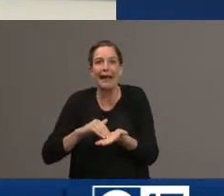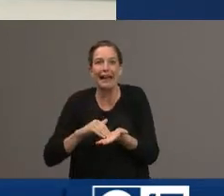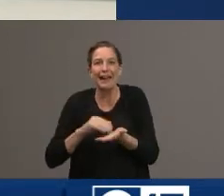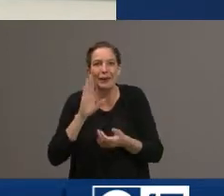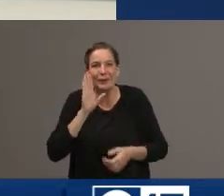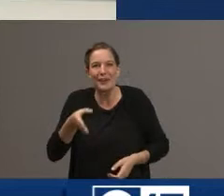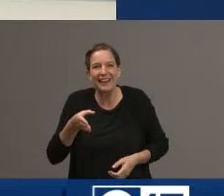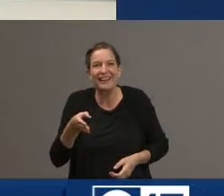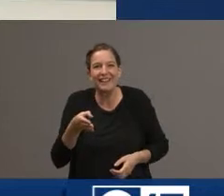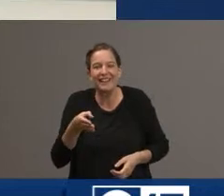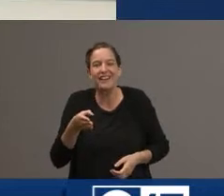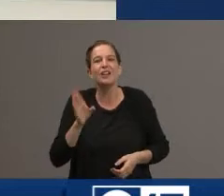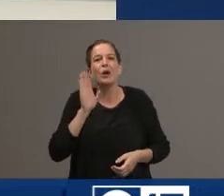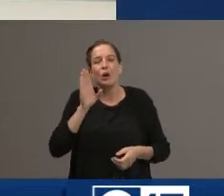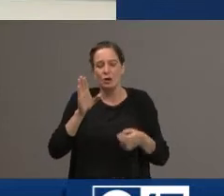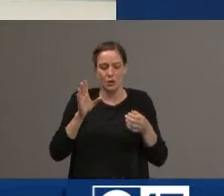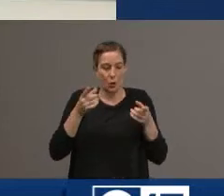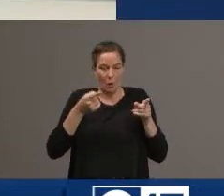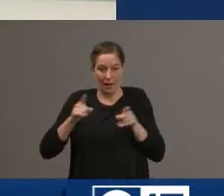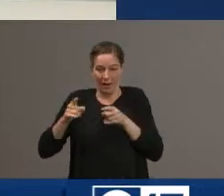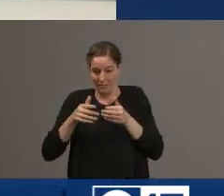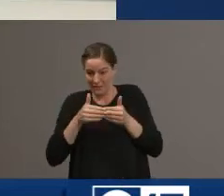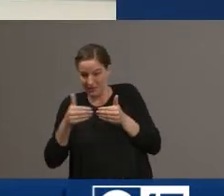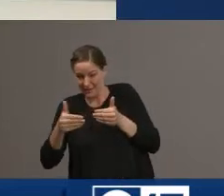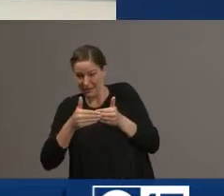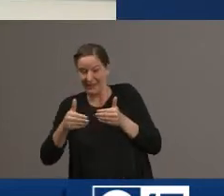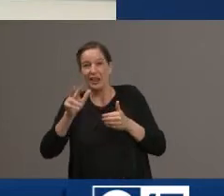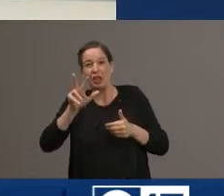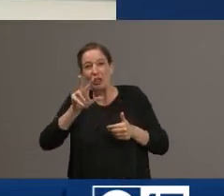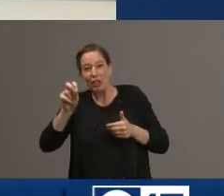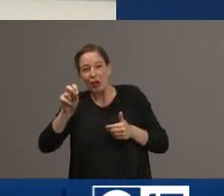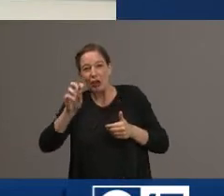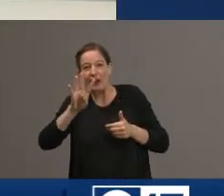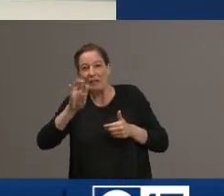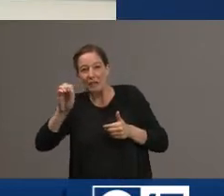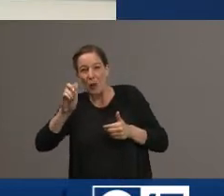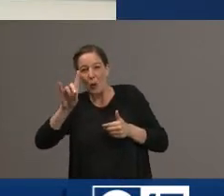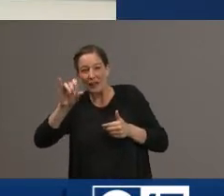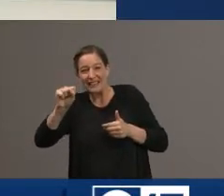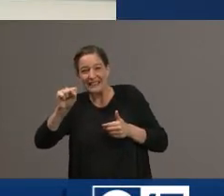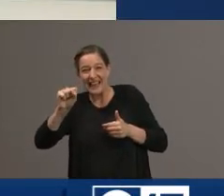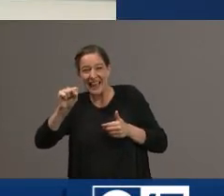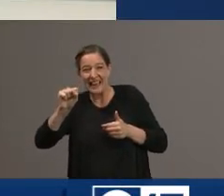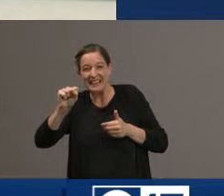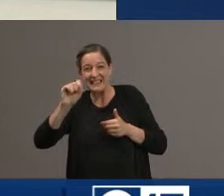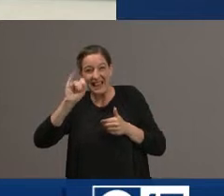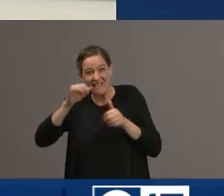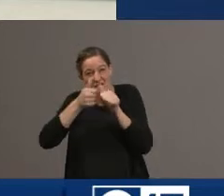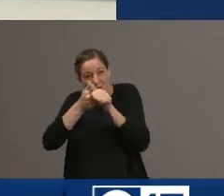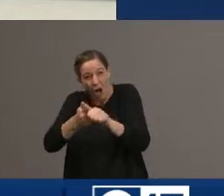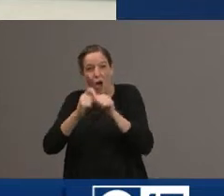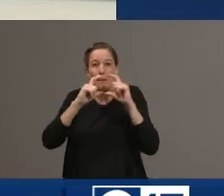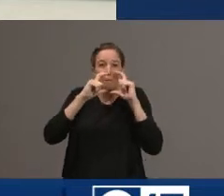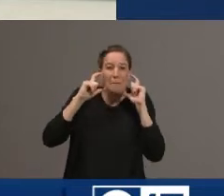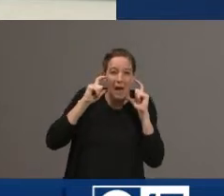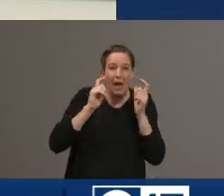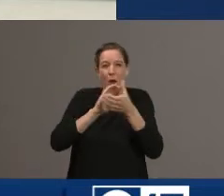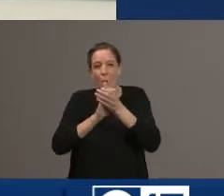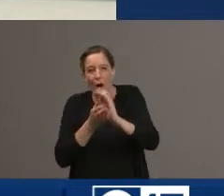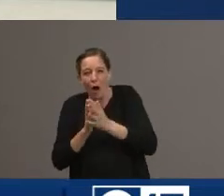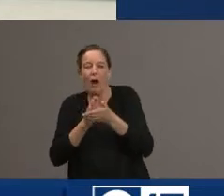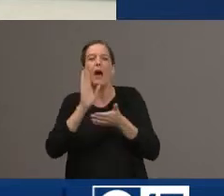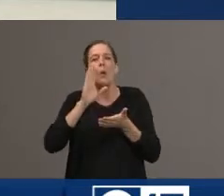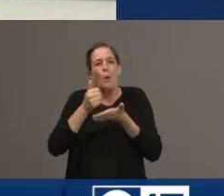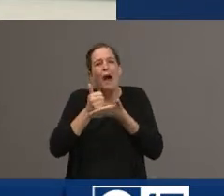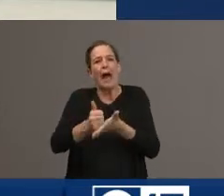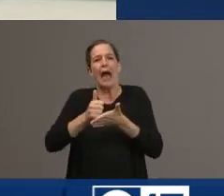days, I believe will slow the spread of this virus. And then we will have a period of time, and then we will head